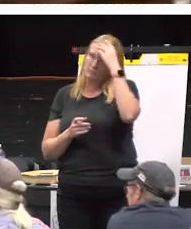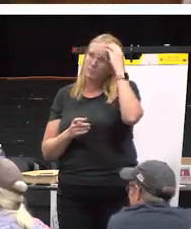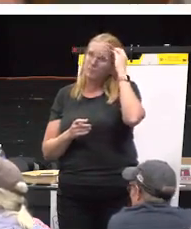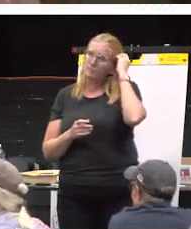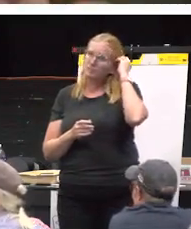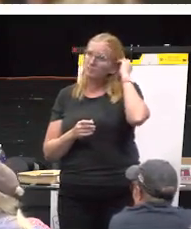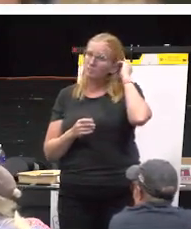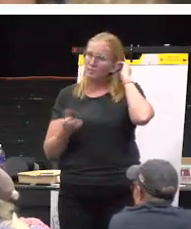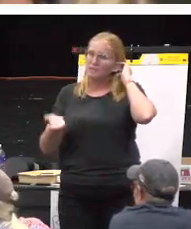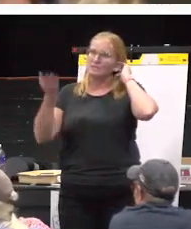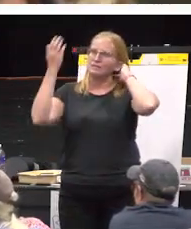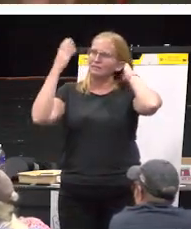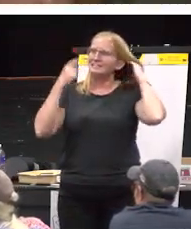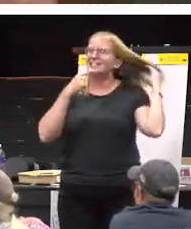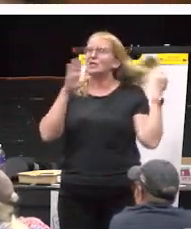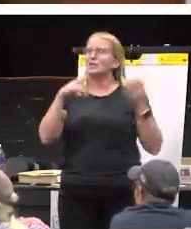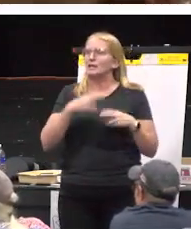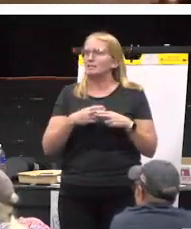Hi.